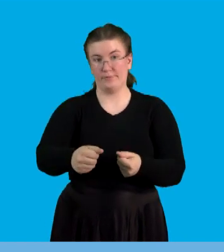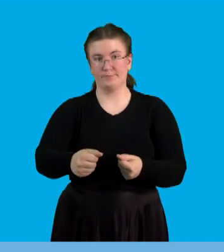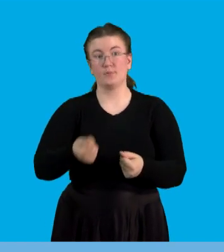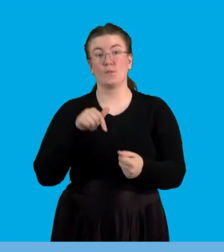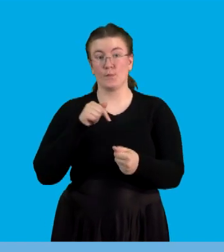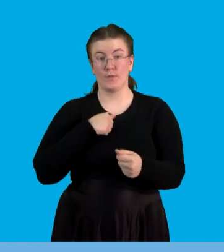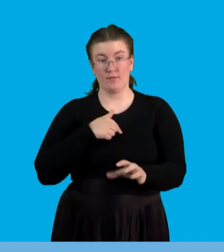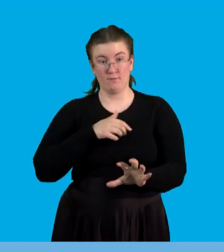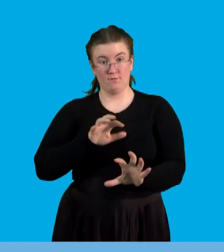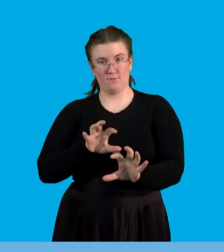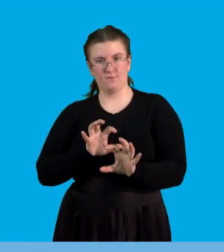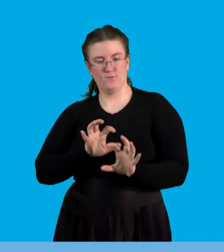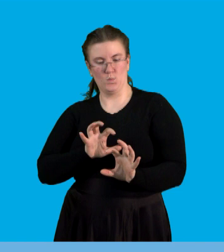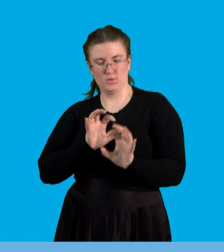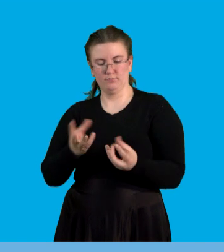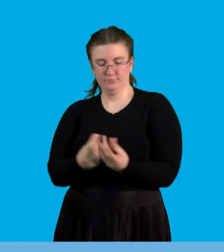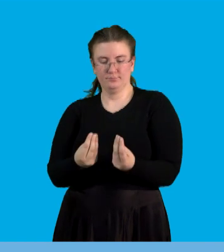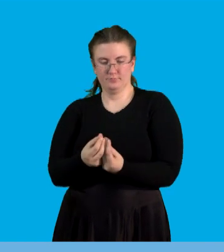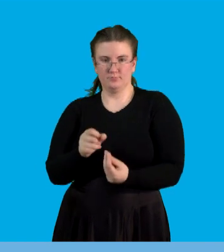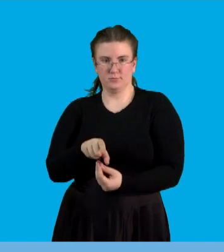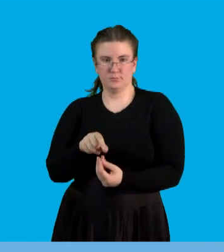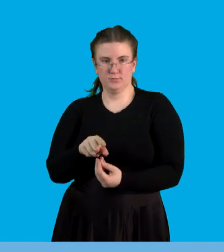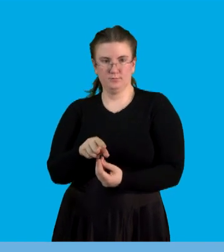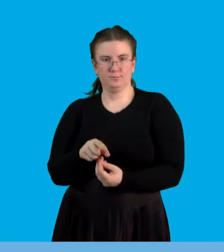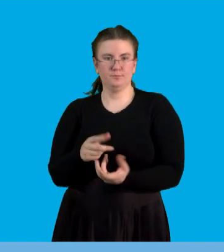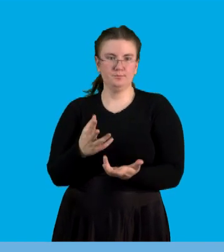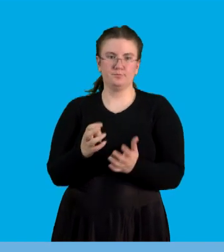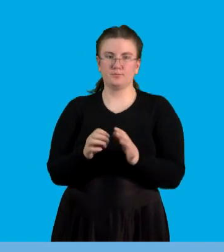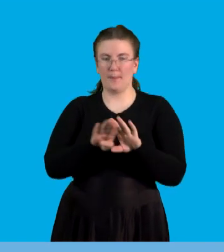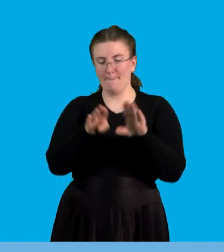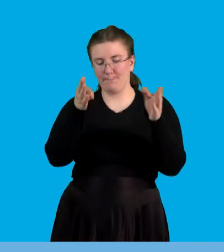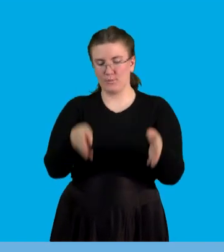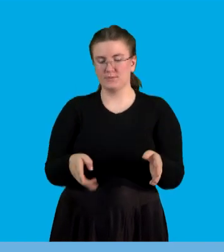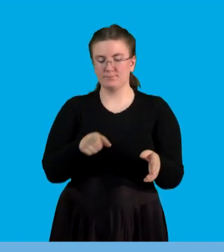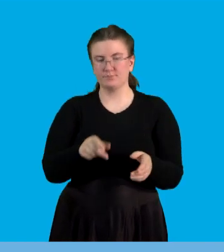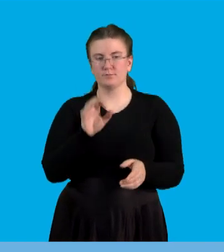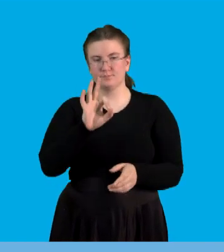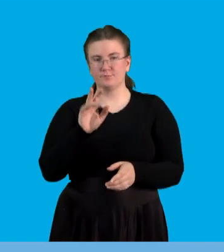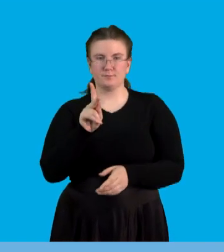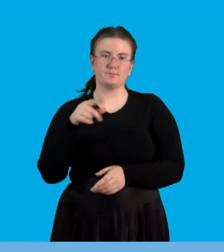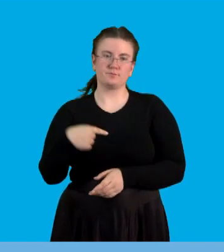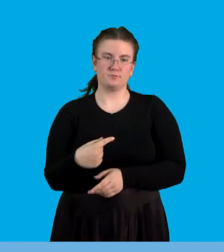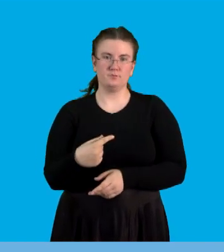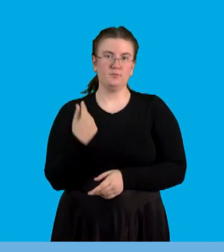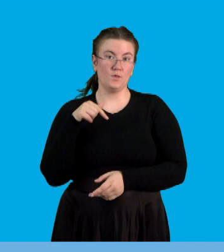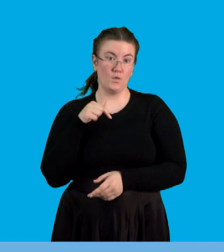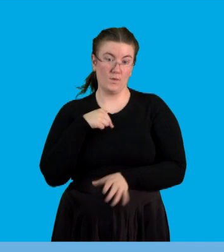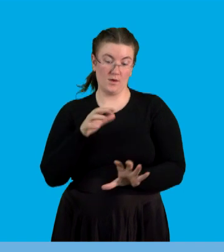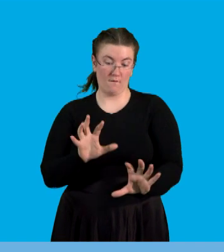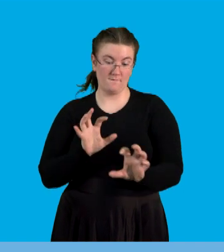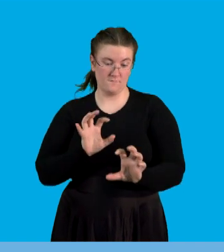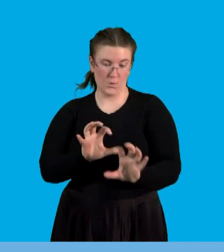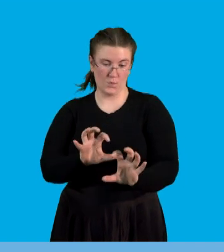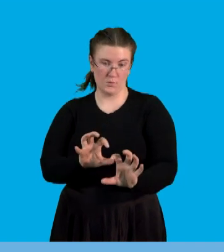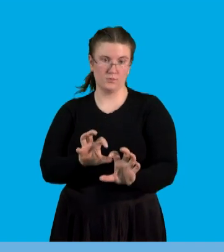a force onto the certain object, let's say this object has a mass of 3 kg. If we apply a force